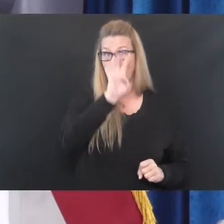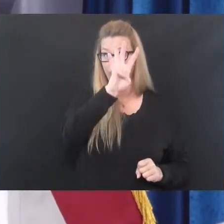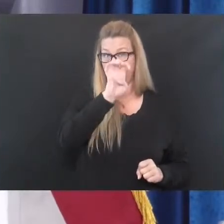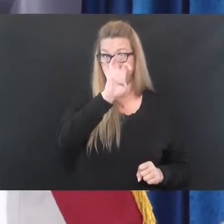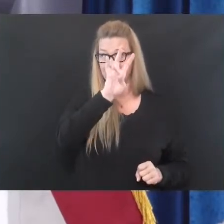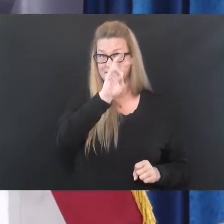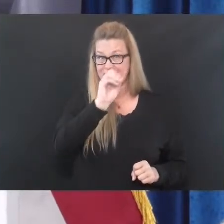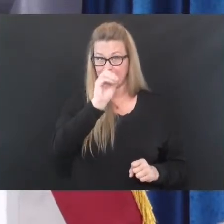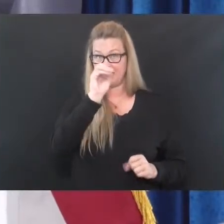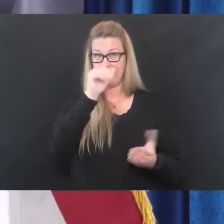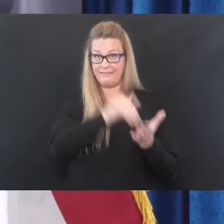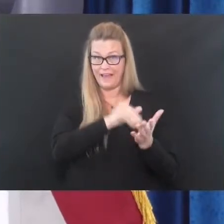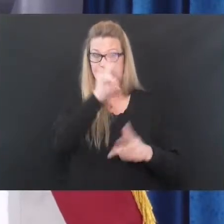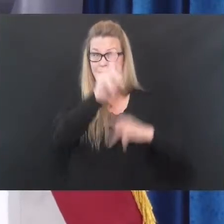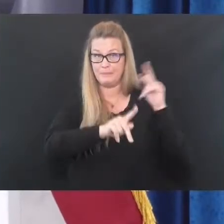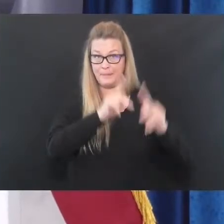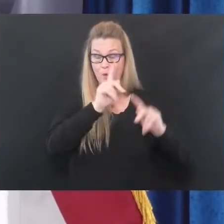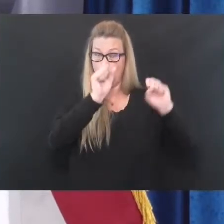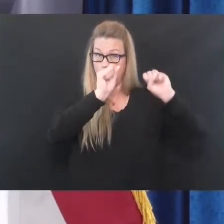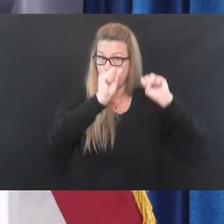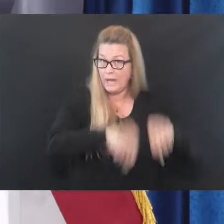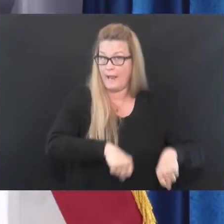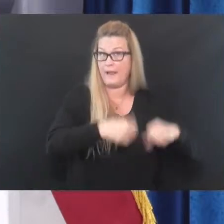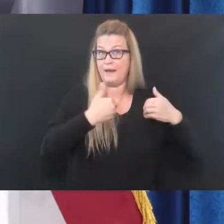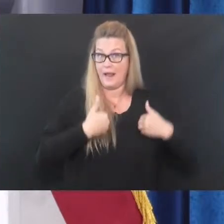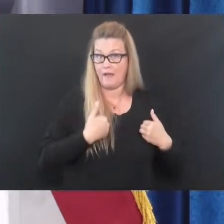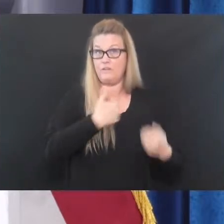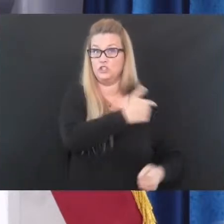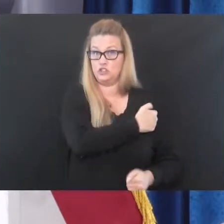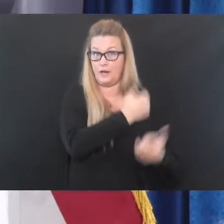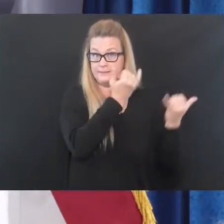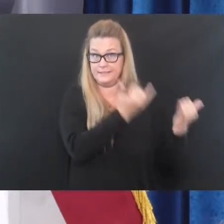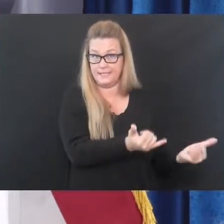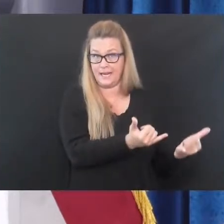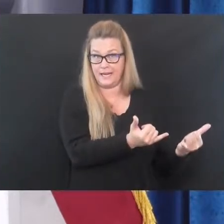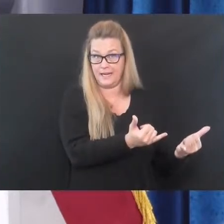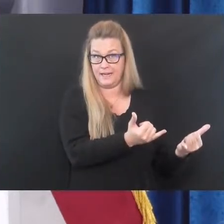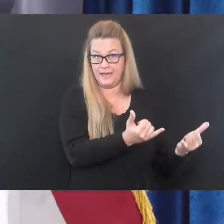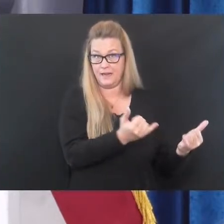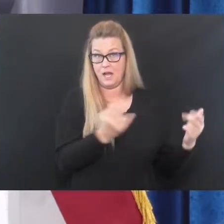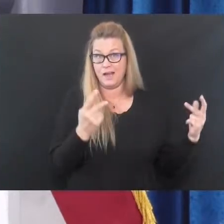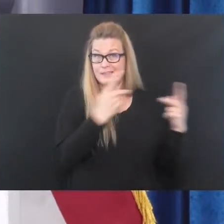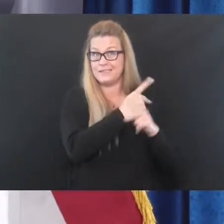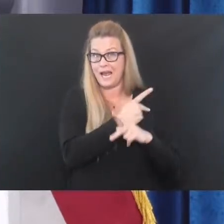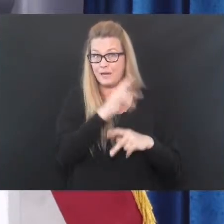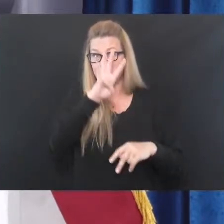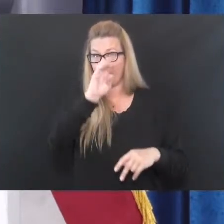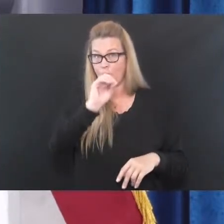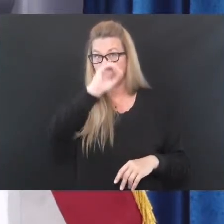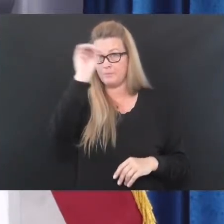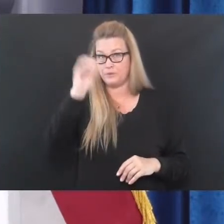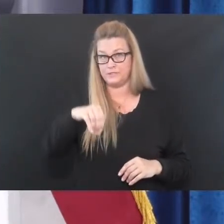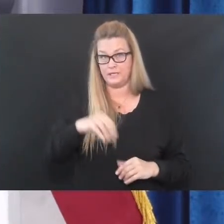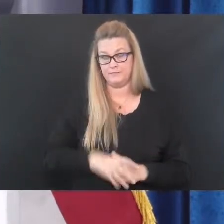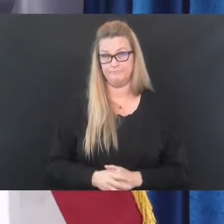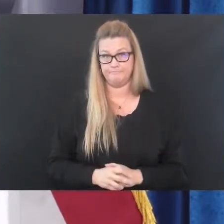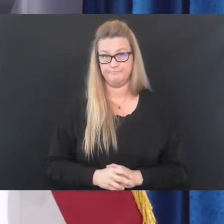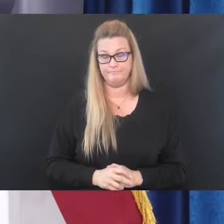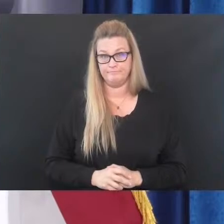1,470,000 people that are eligible to take the shot today times 40%.